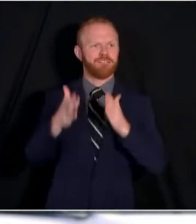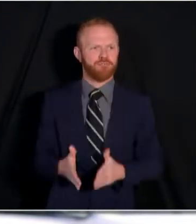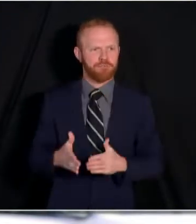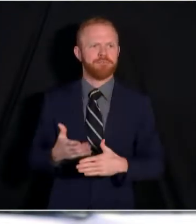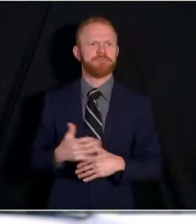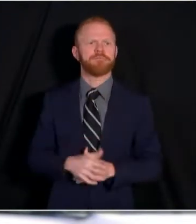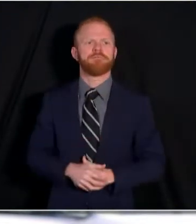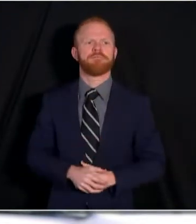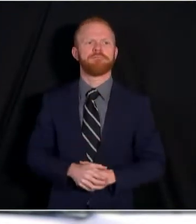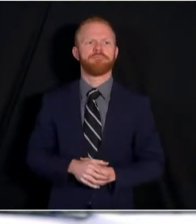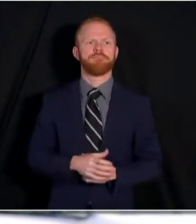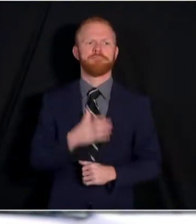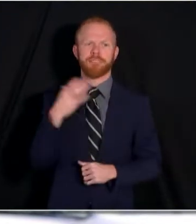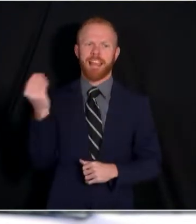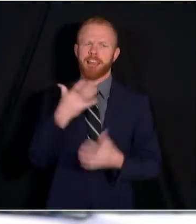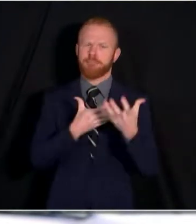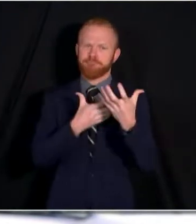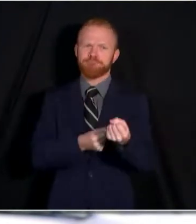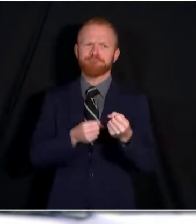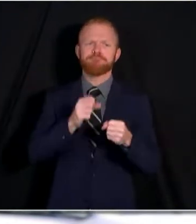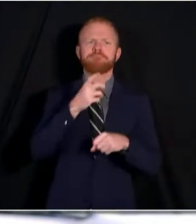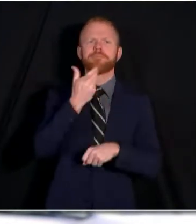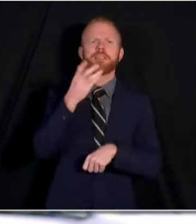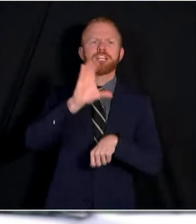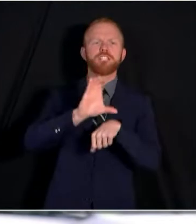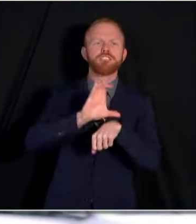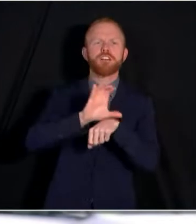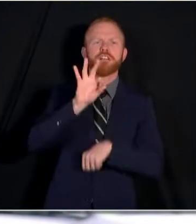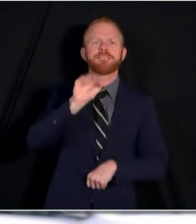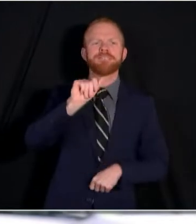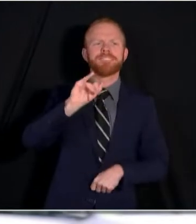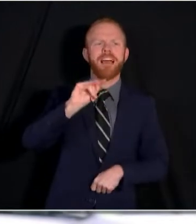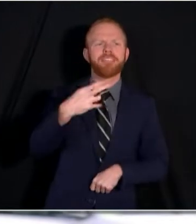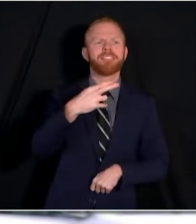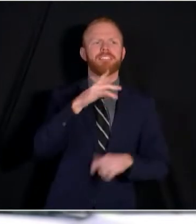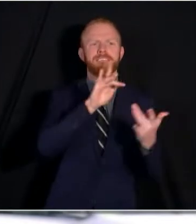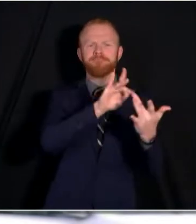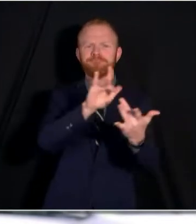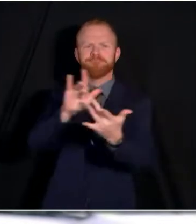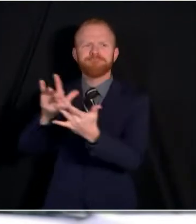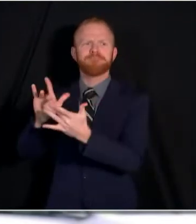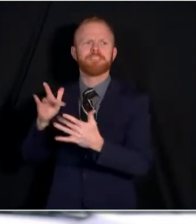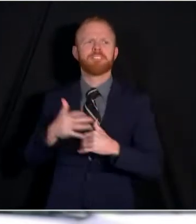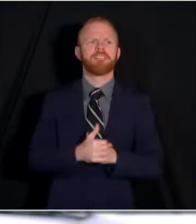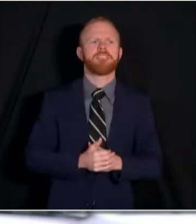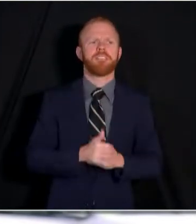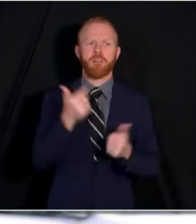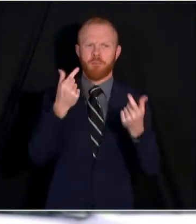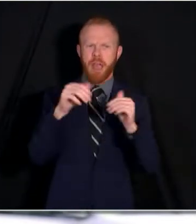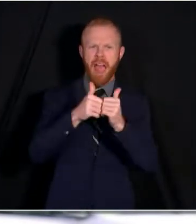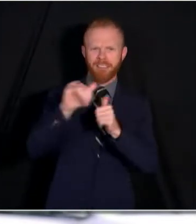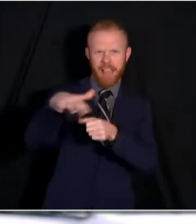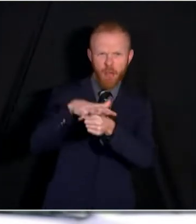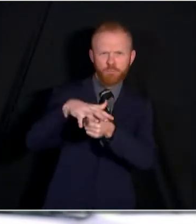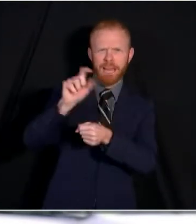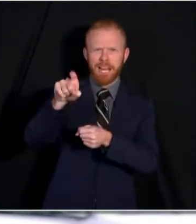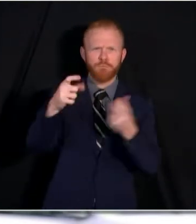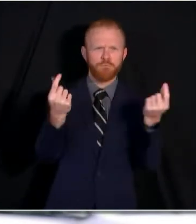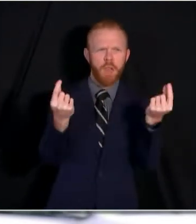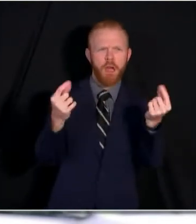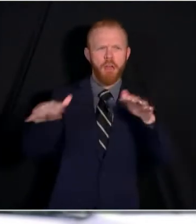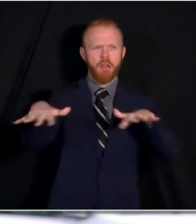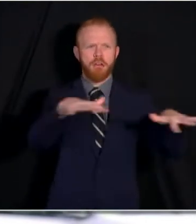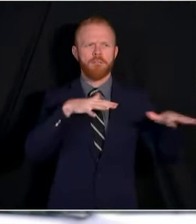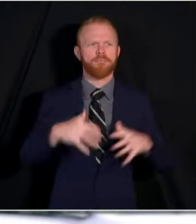private nonprofits, to make sure that we are reaching the most social and vulnerable communities. Through this pilot, we'll